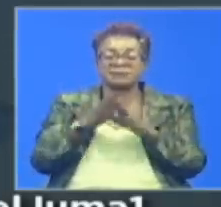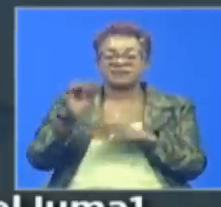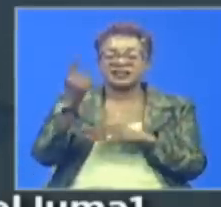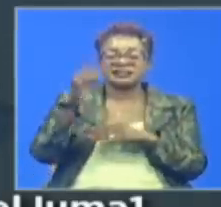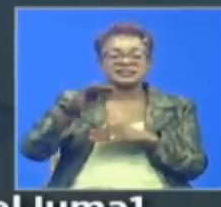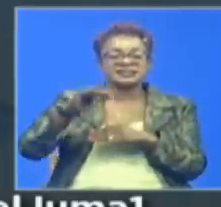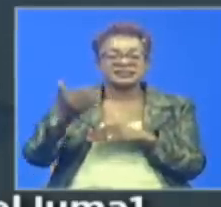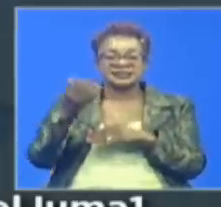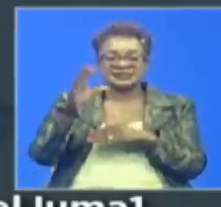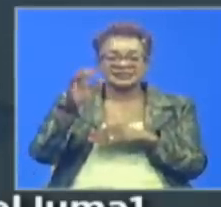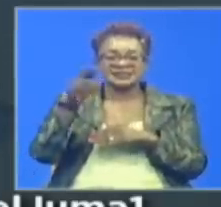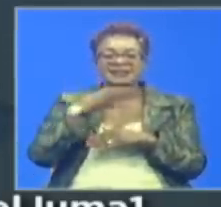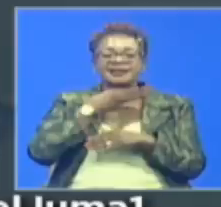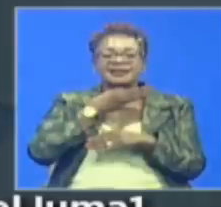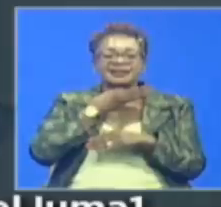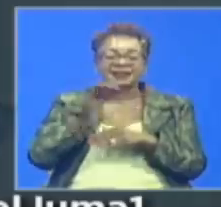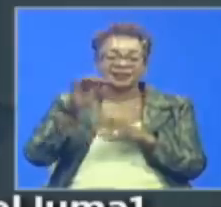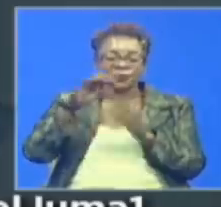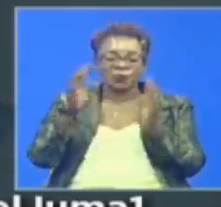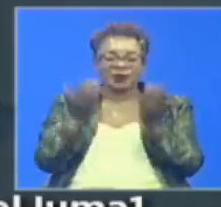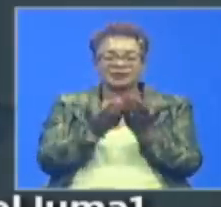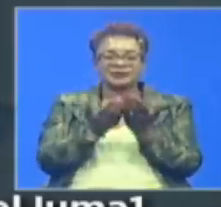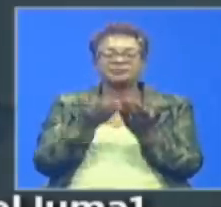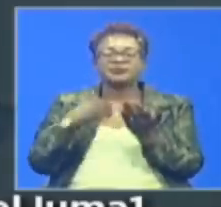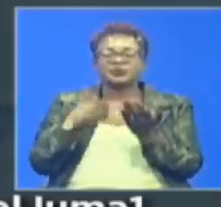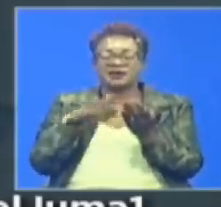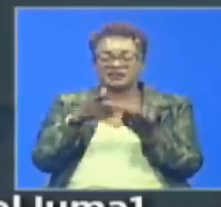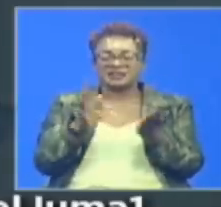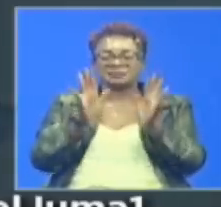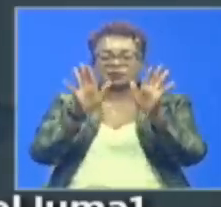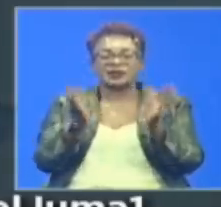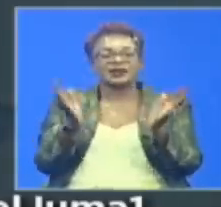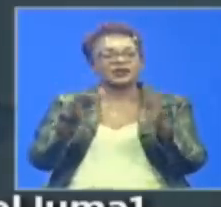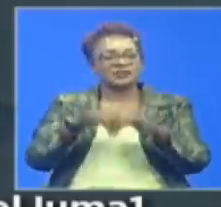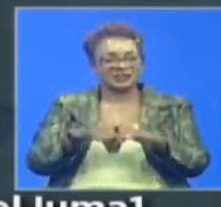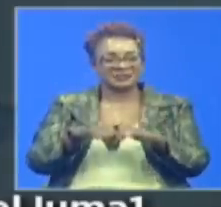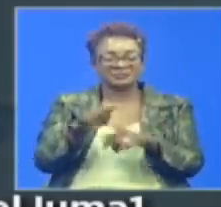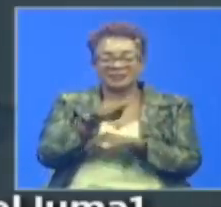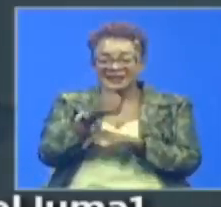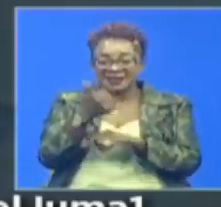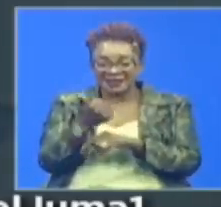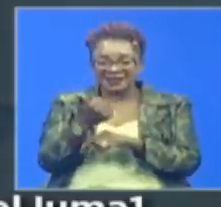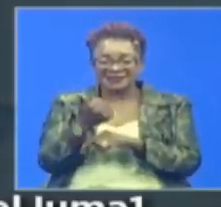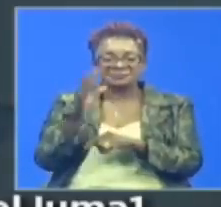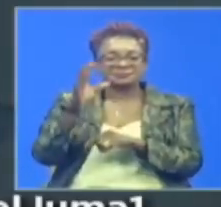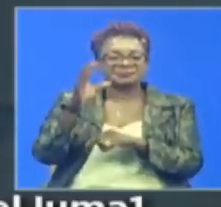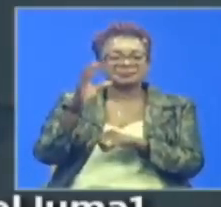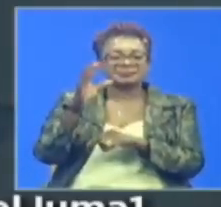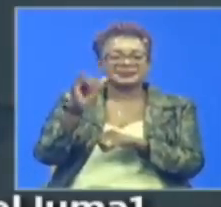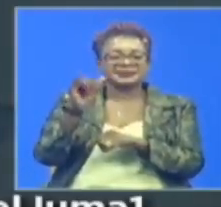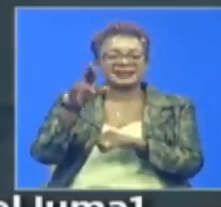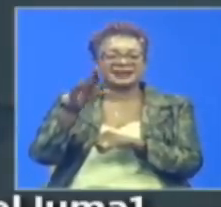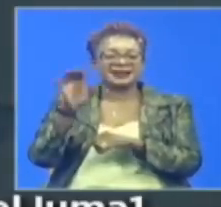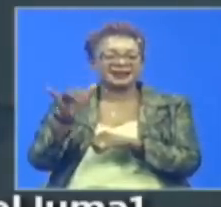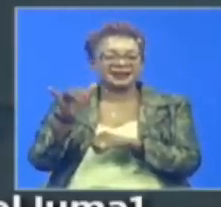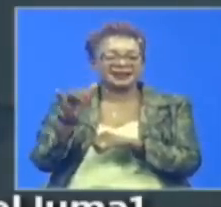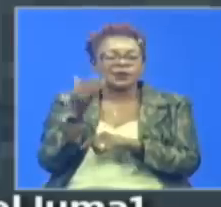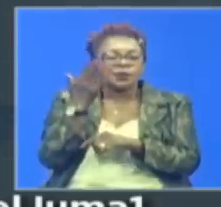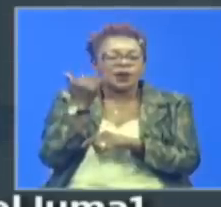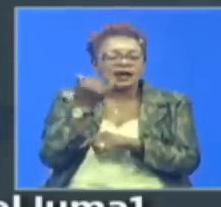this very important and exciting conference. Another one from the city of Nairobi, but why not